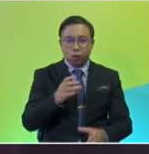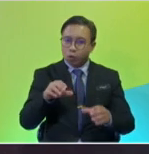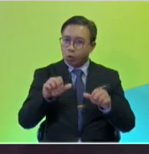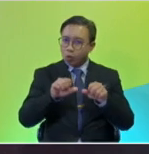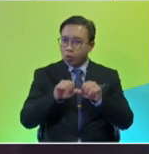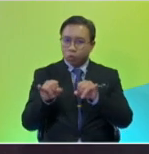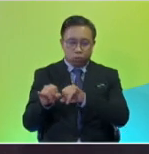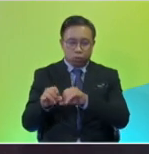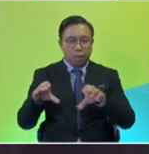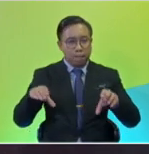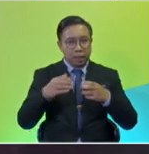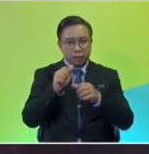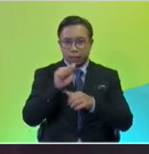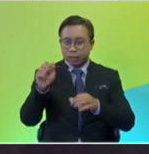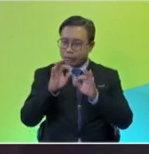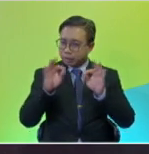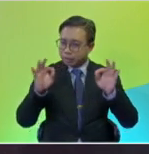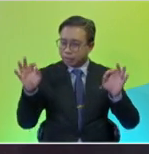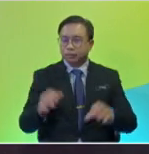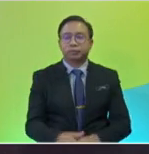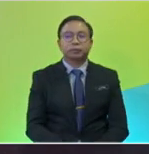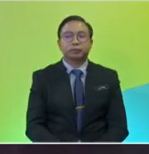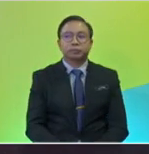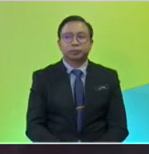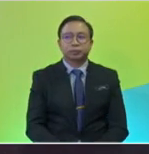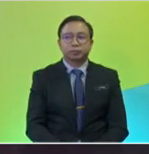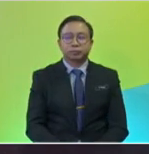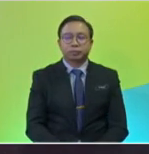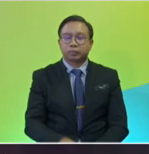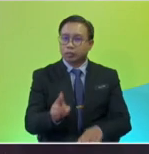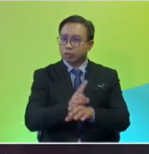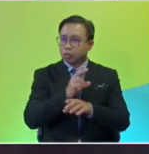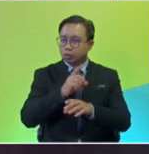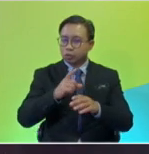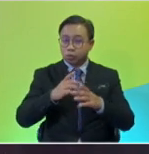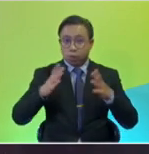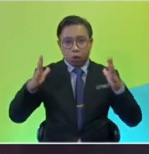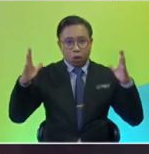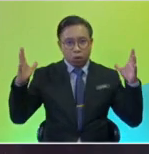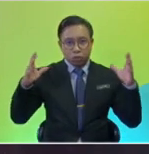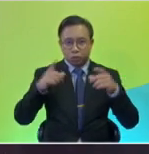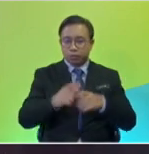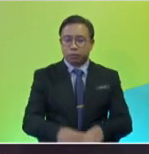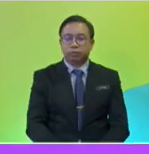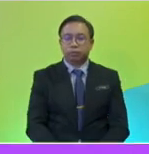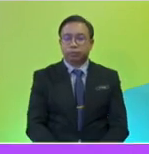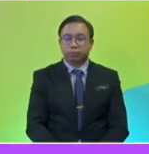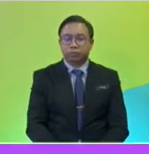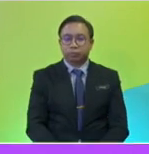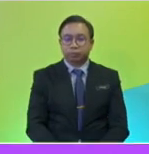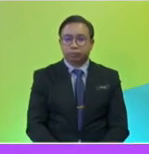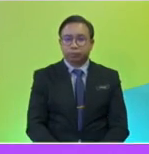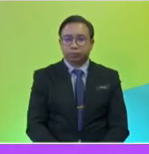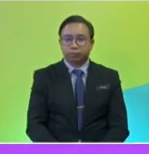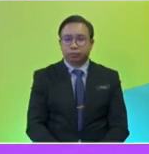Another one, maybe we can use large. Large. Let me try, let me try. Okay, sure. Let